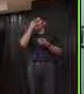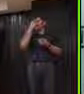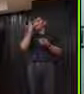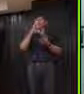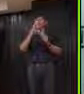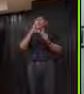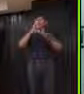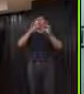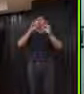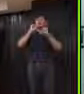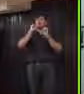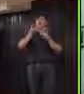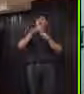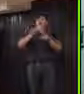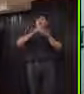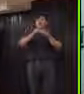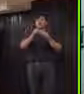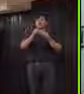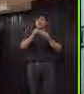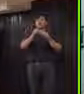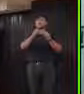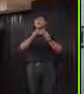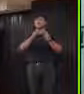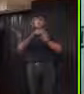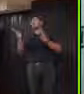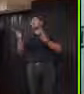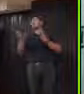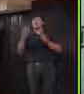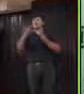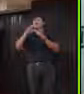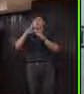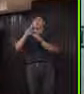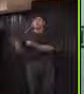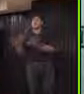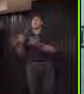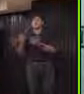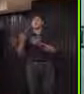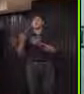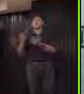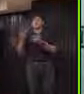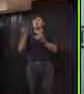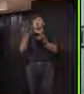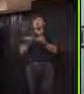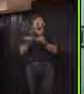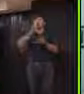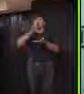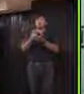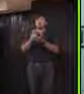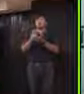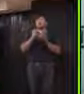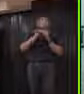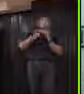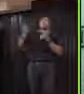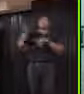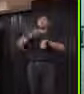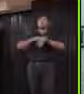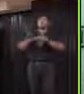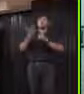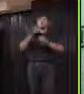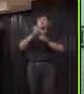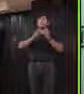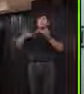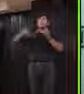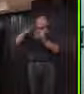the constitutional process gone into decay and absolute pause for so long without people having